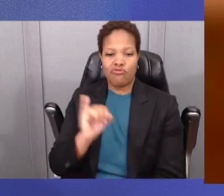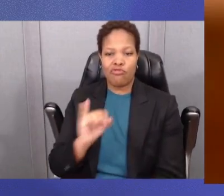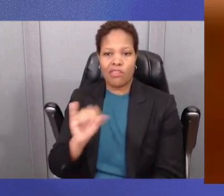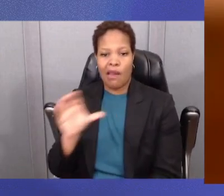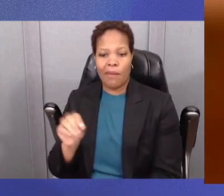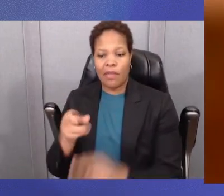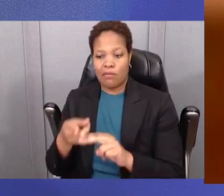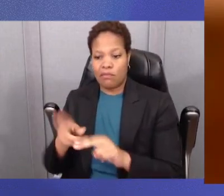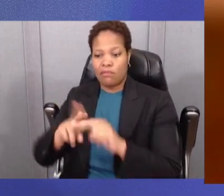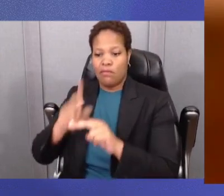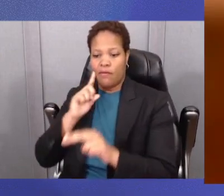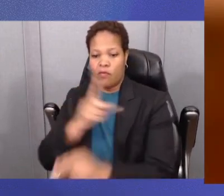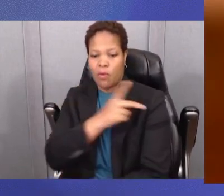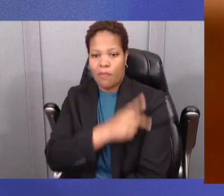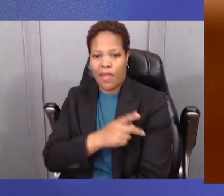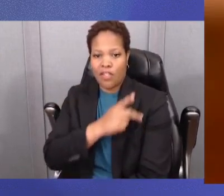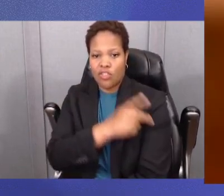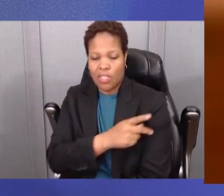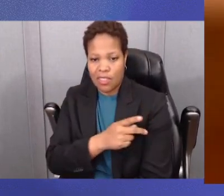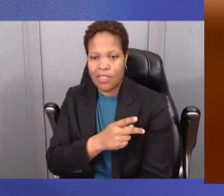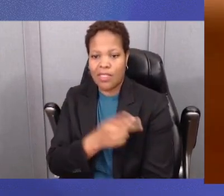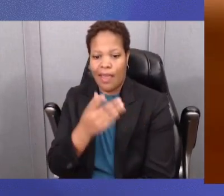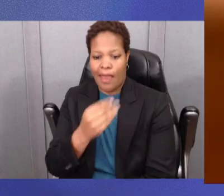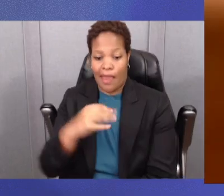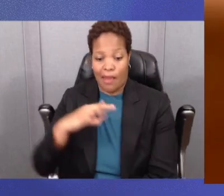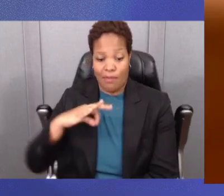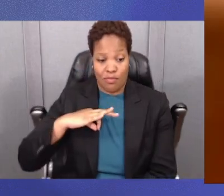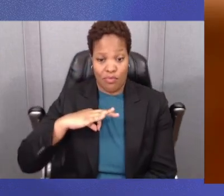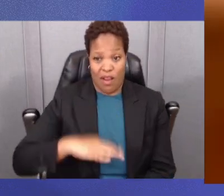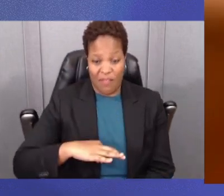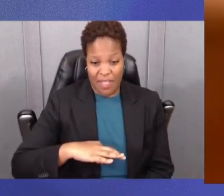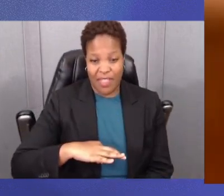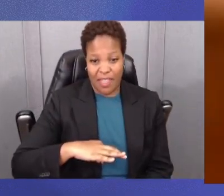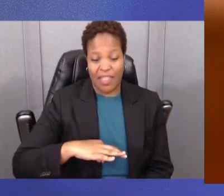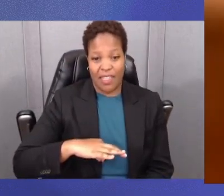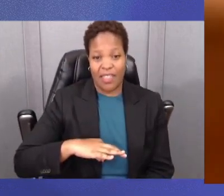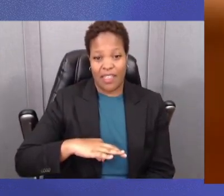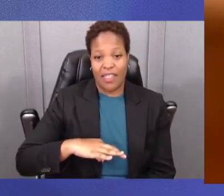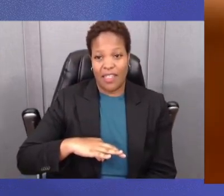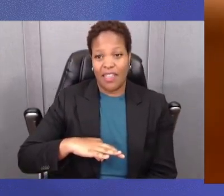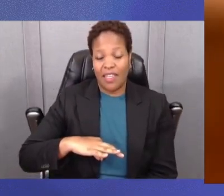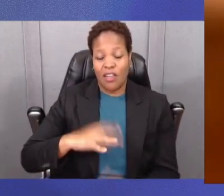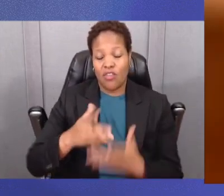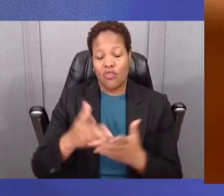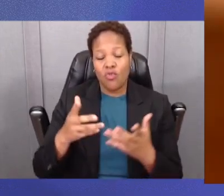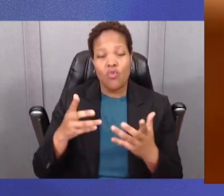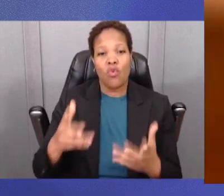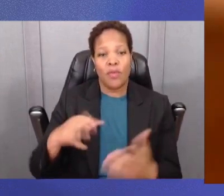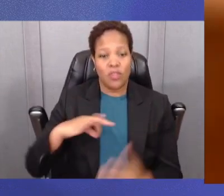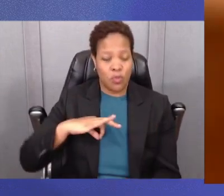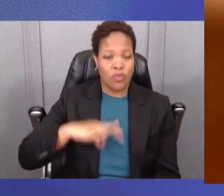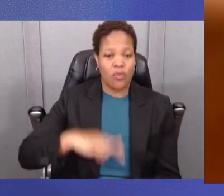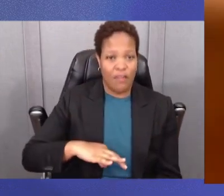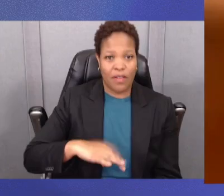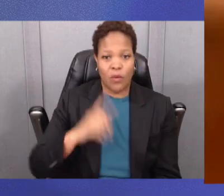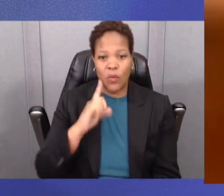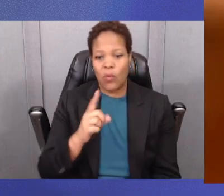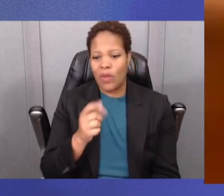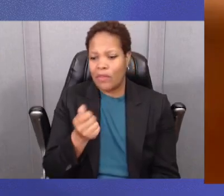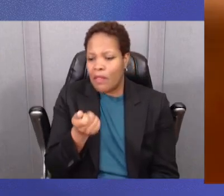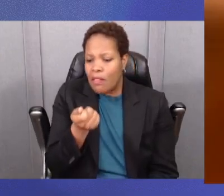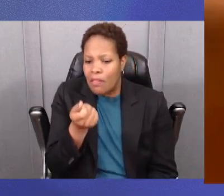patients and pocketing absolutely enormous profits, for example, with very little value added to the